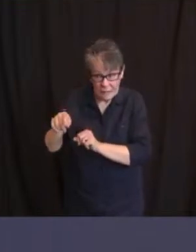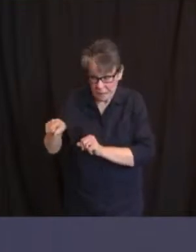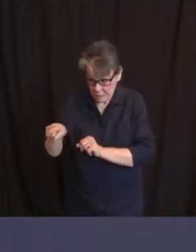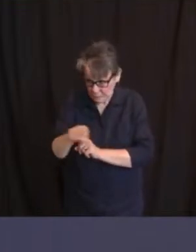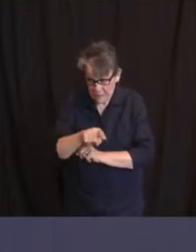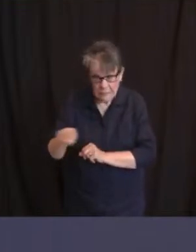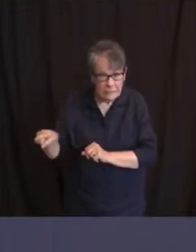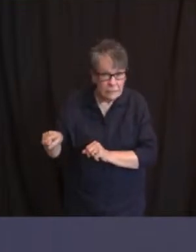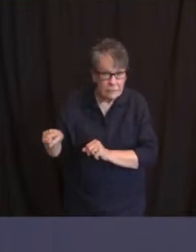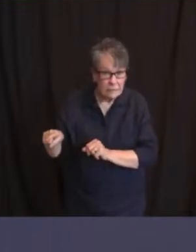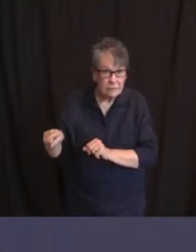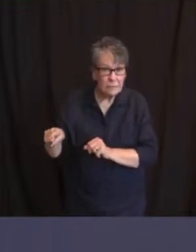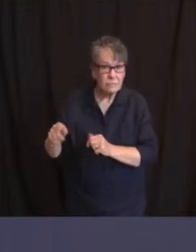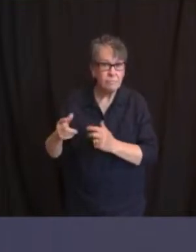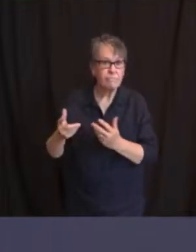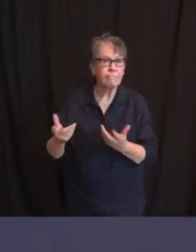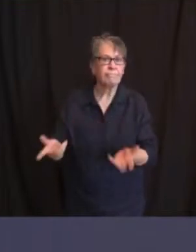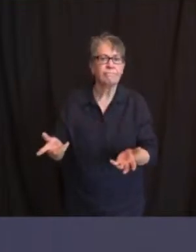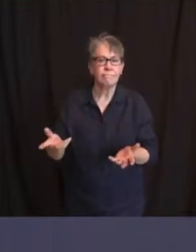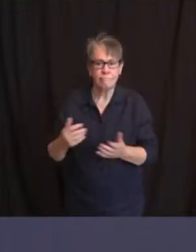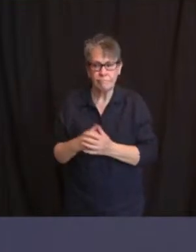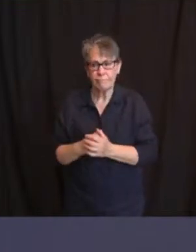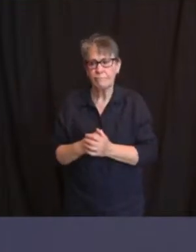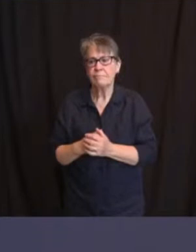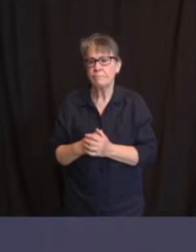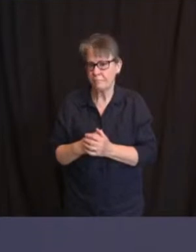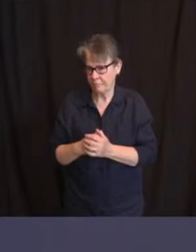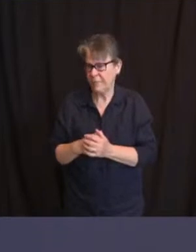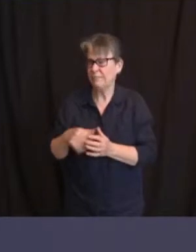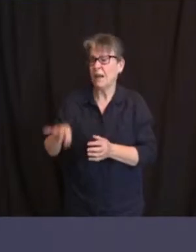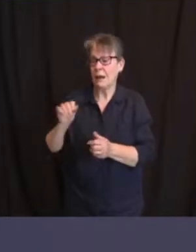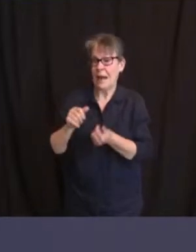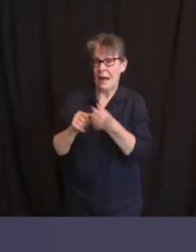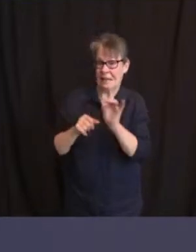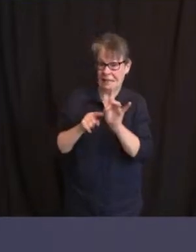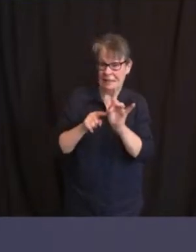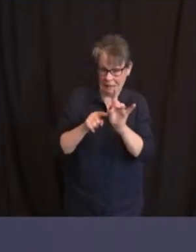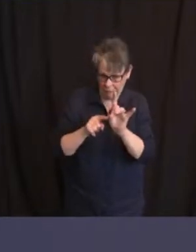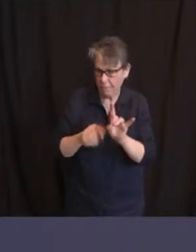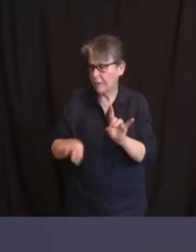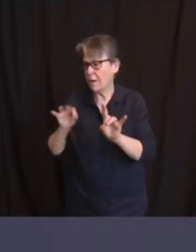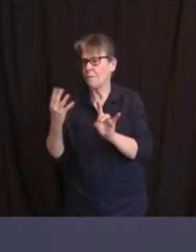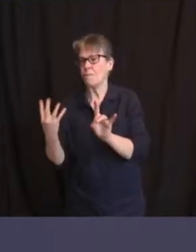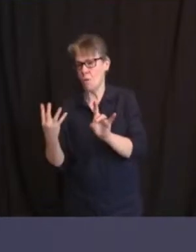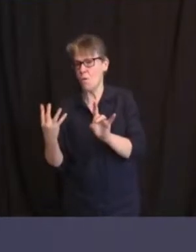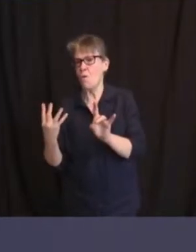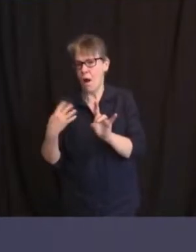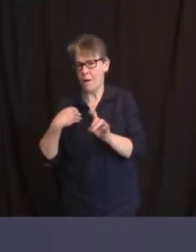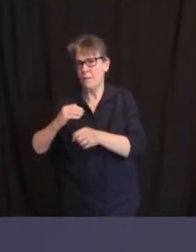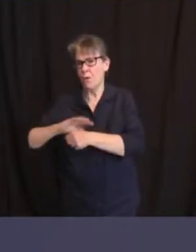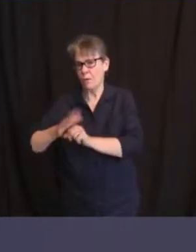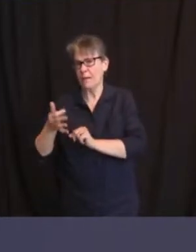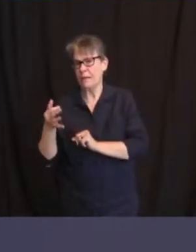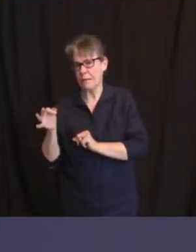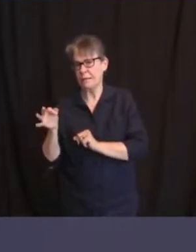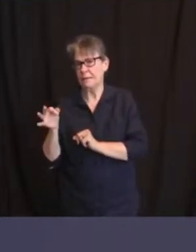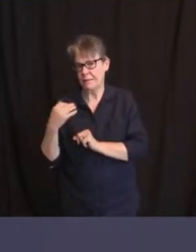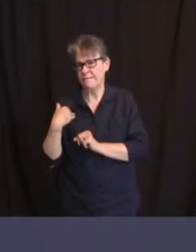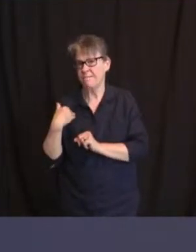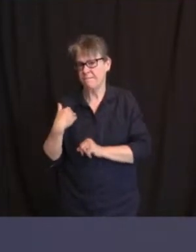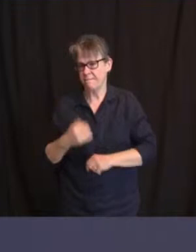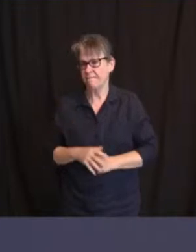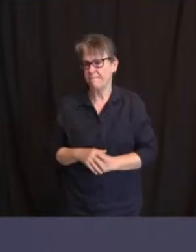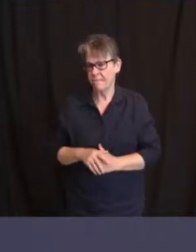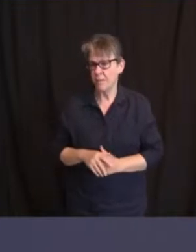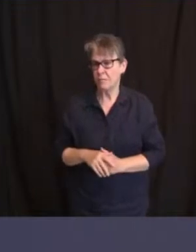definition and we finish our case investigations. The governor reviewed the new cases and deaths reported, and in